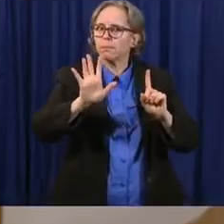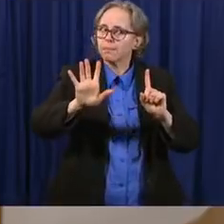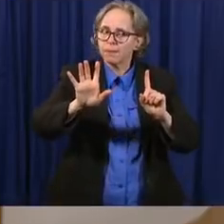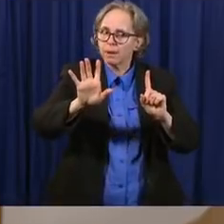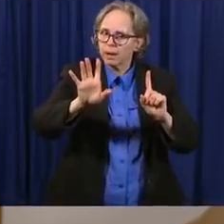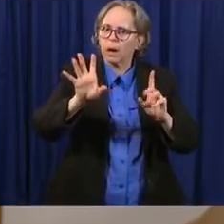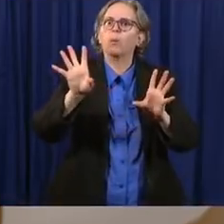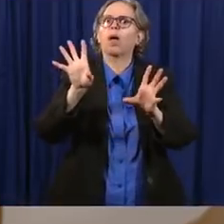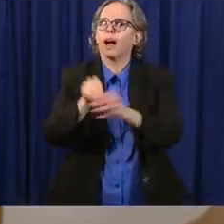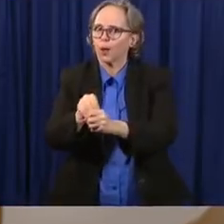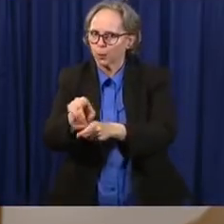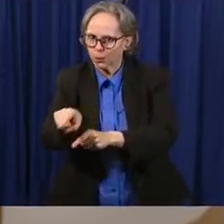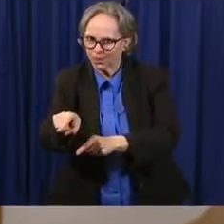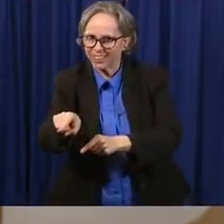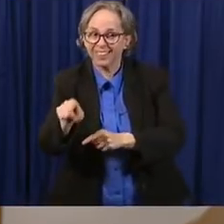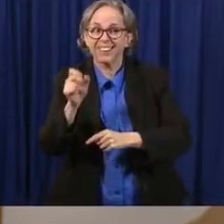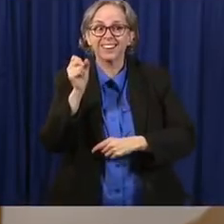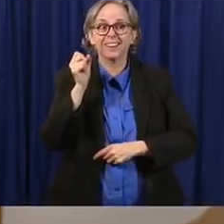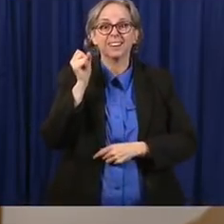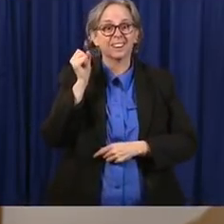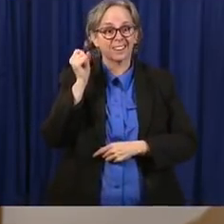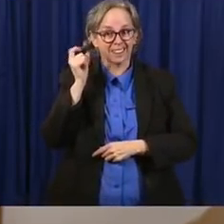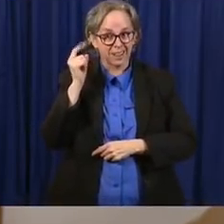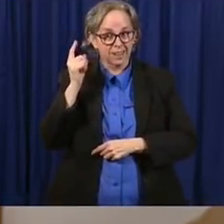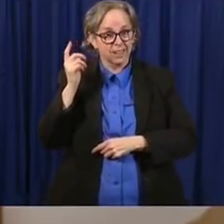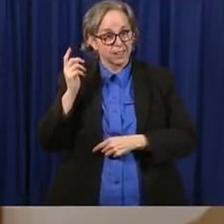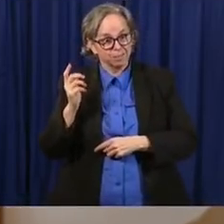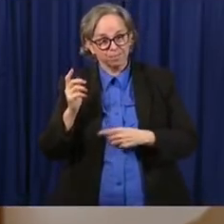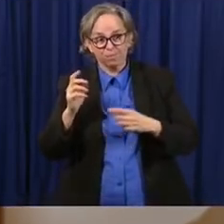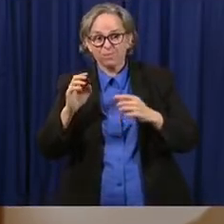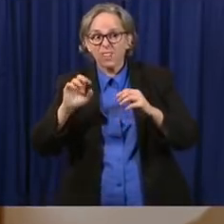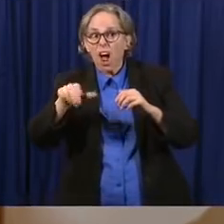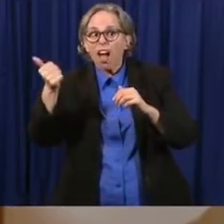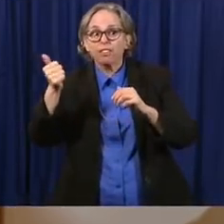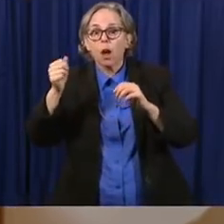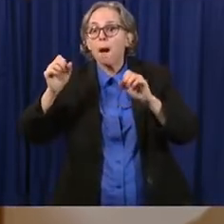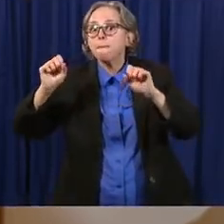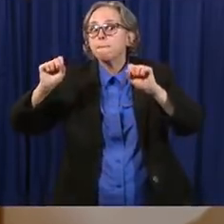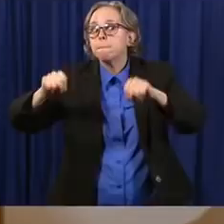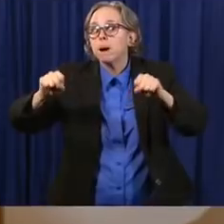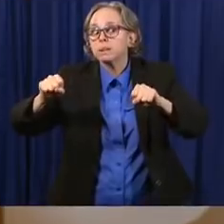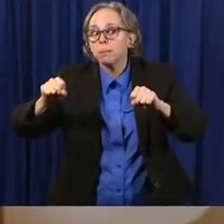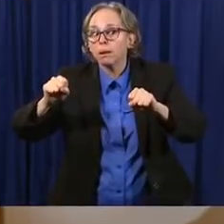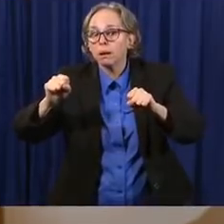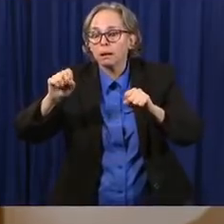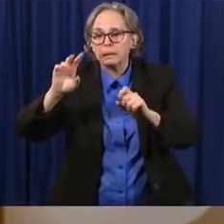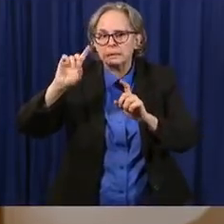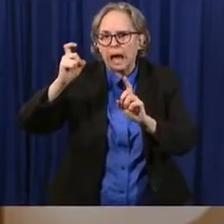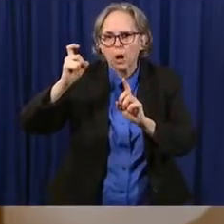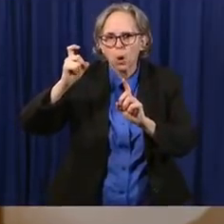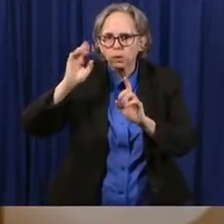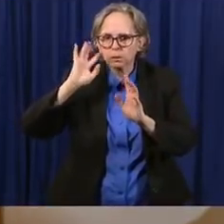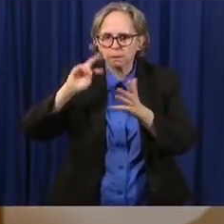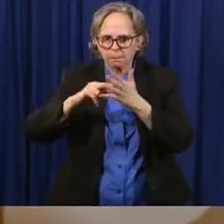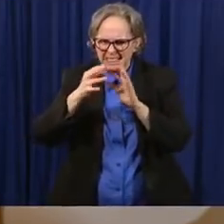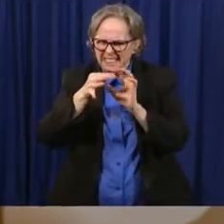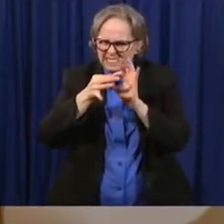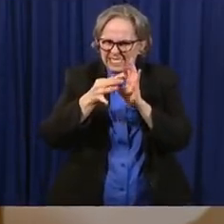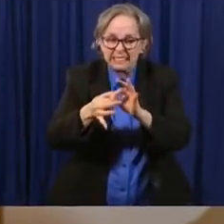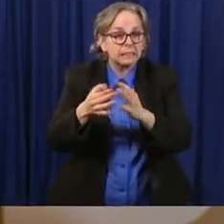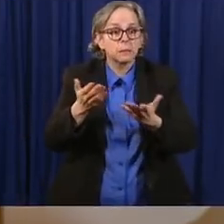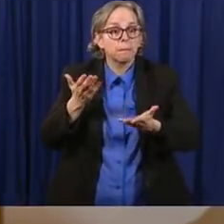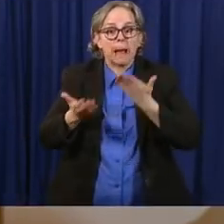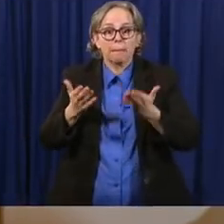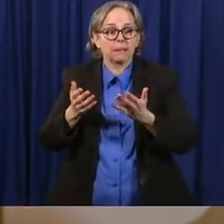no other likely diagnosis, even if there is no laboratory test. So in this case,